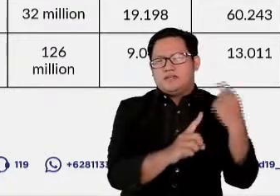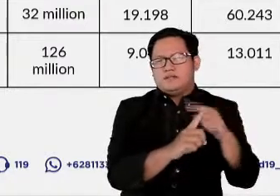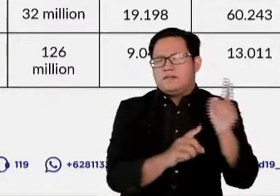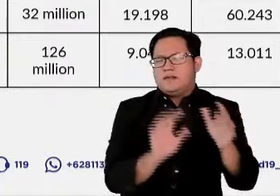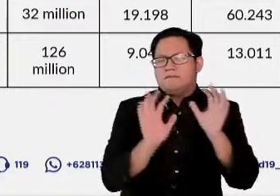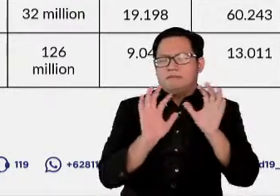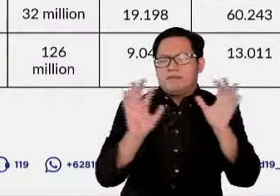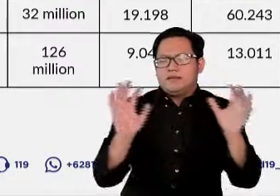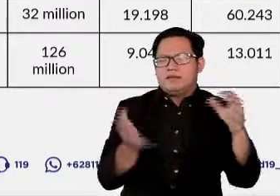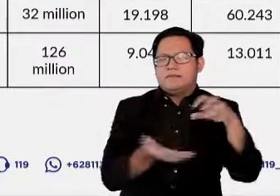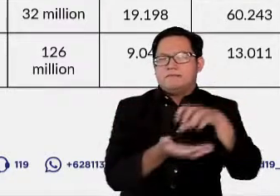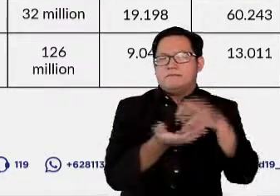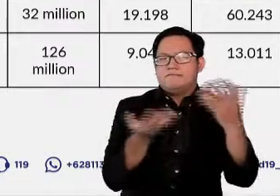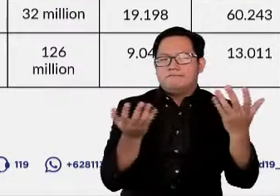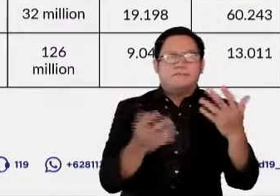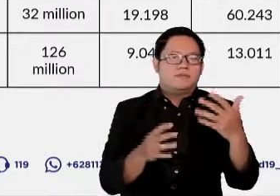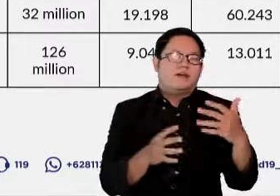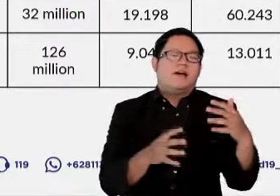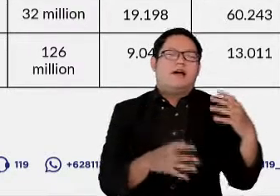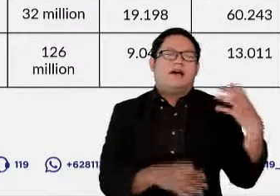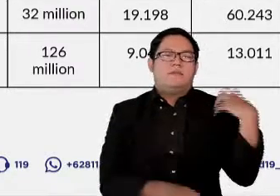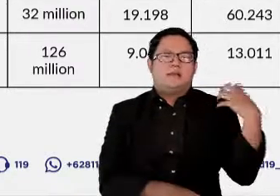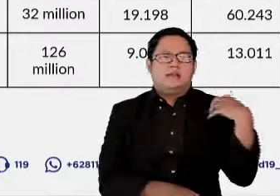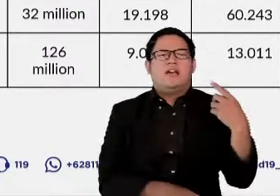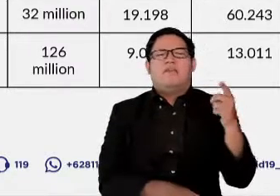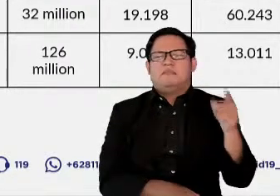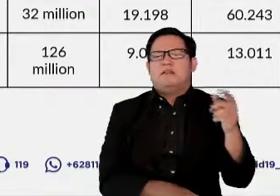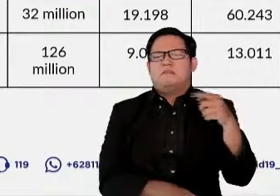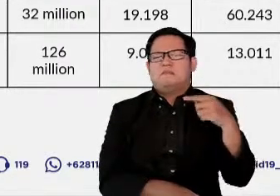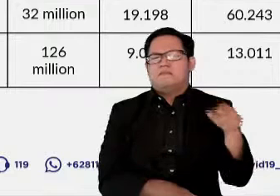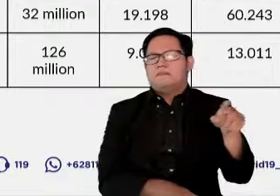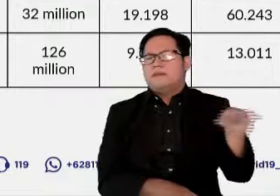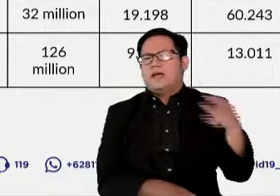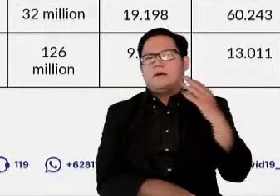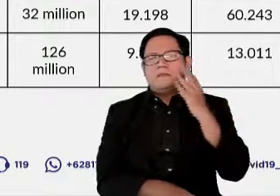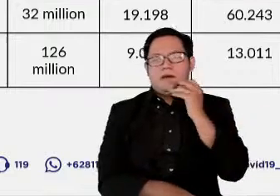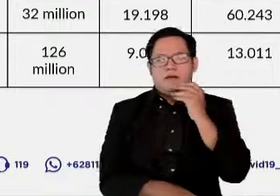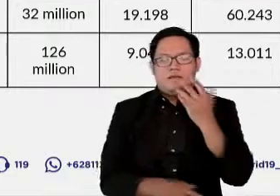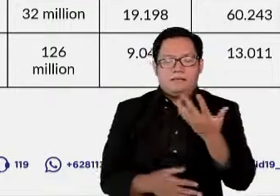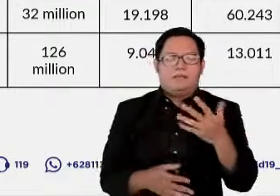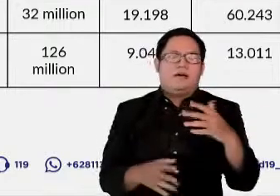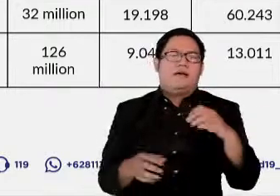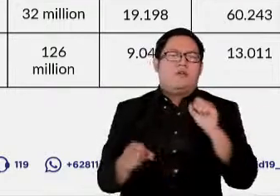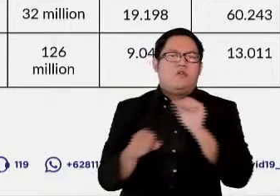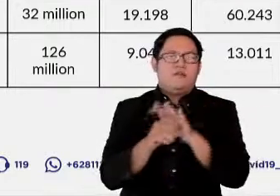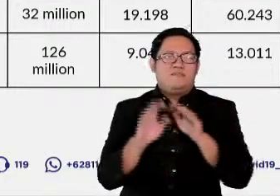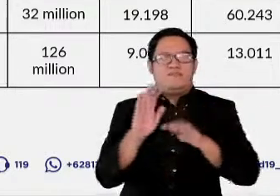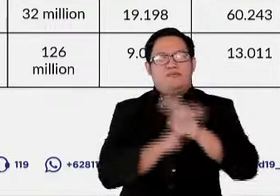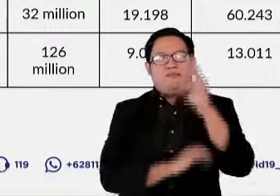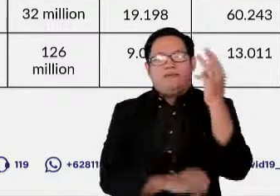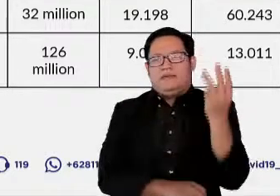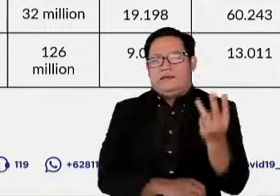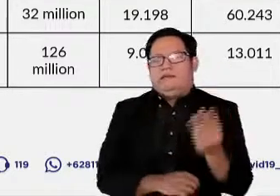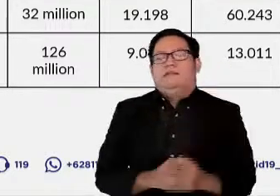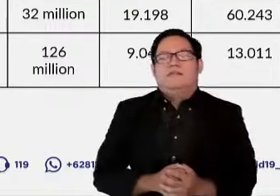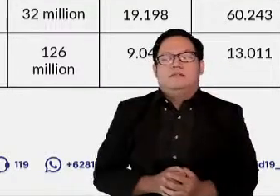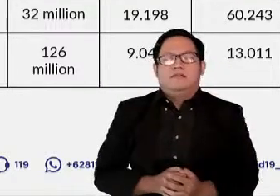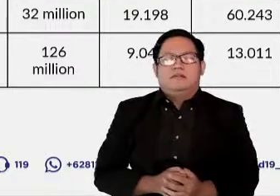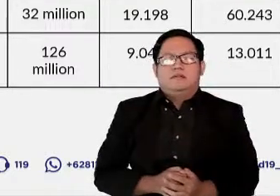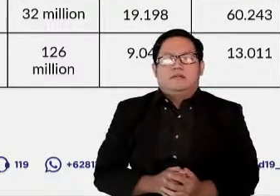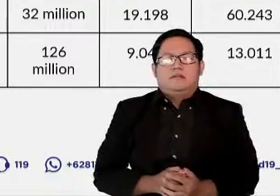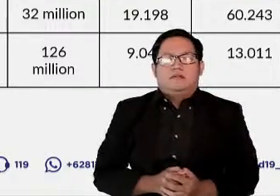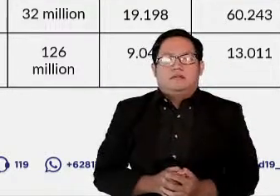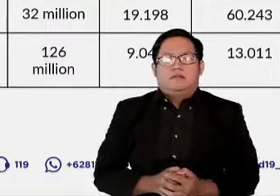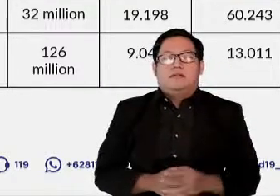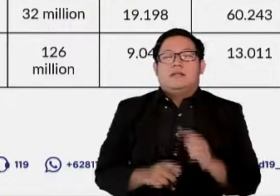is currently also experiencing the third wave or the third peak, and the curve also seems to have started to slow